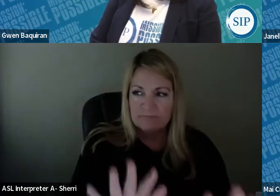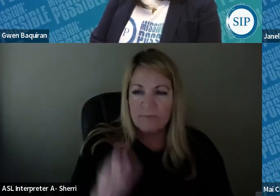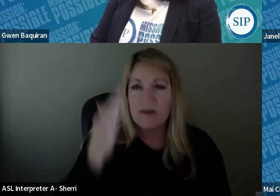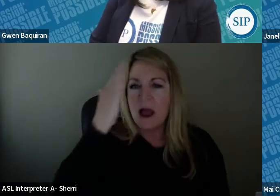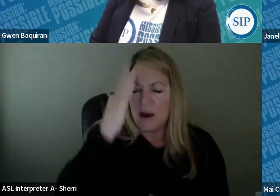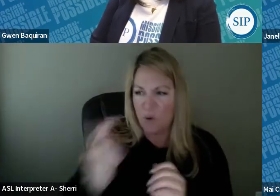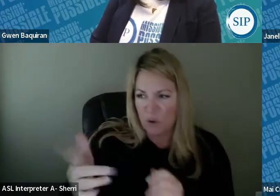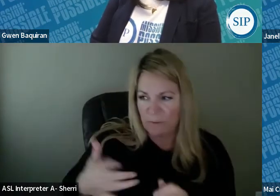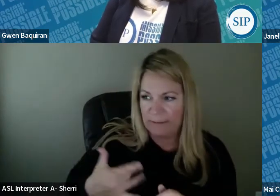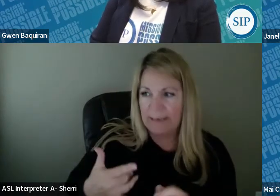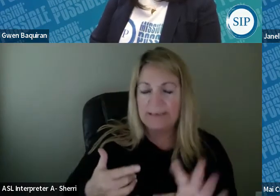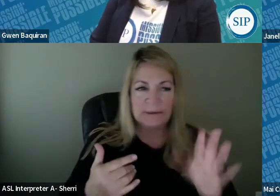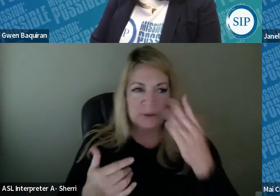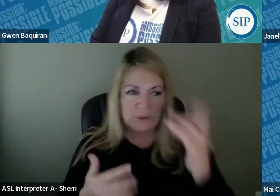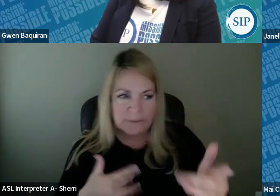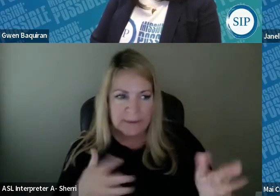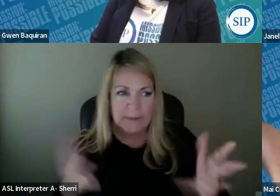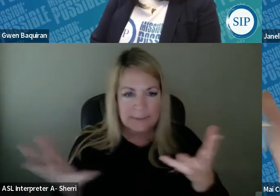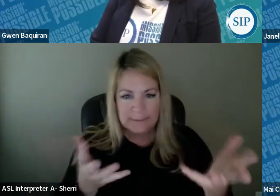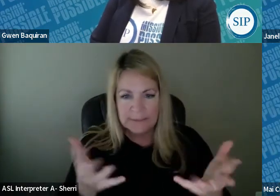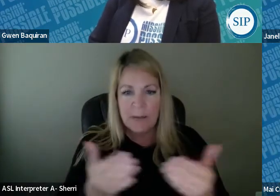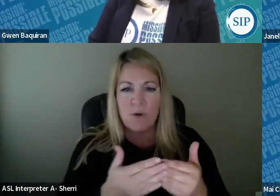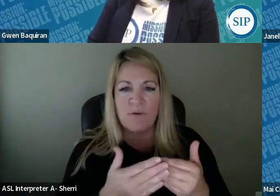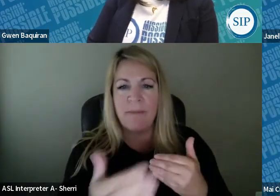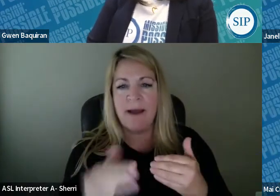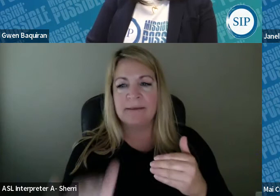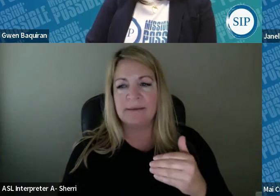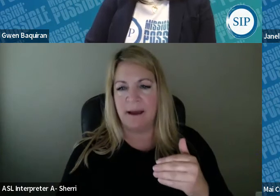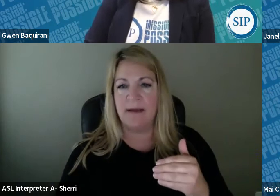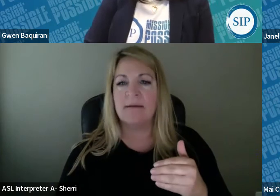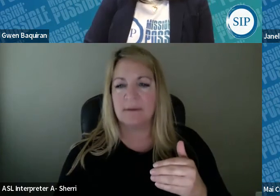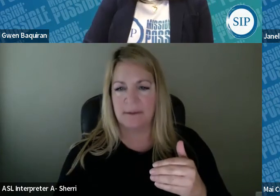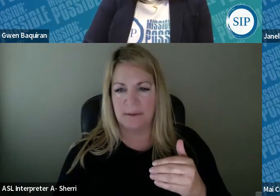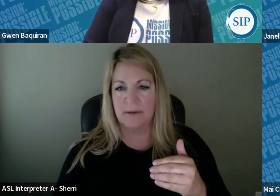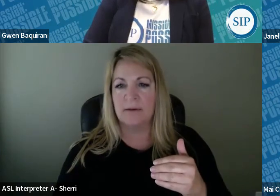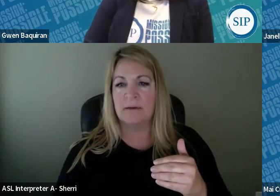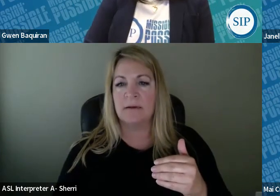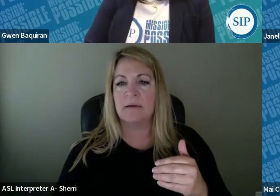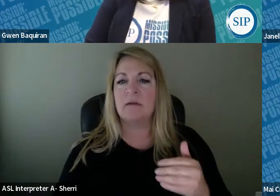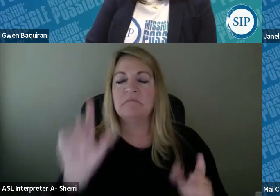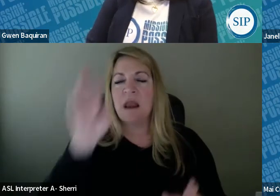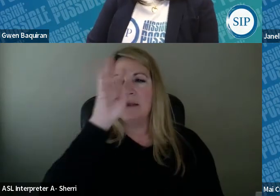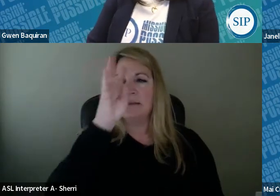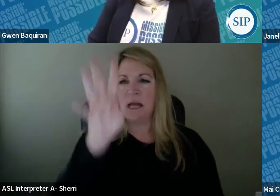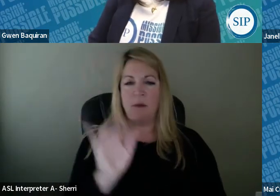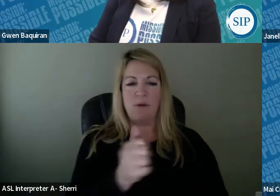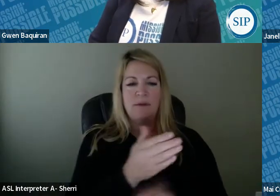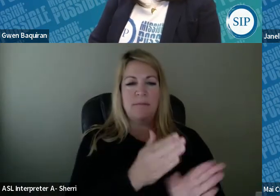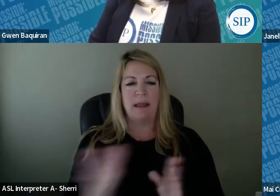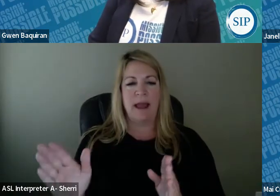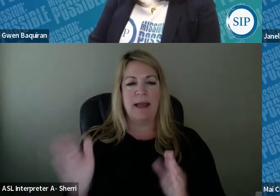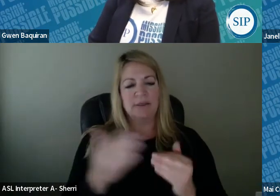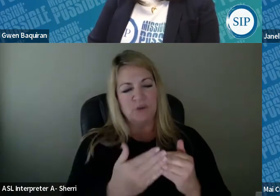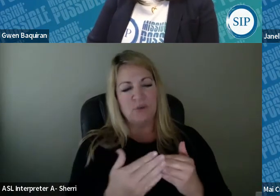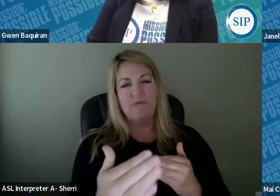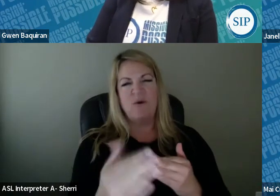feeling, and again, moving past that, okay, let's come up with a plan to move forward. I think that's the